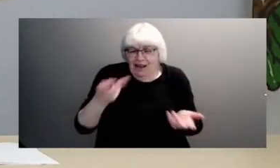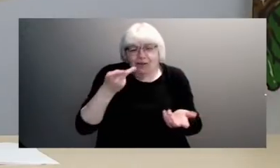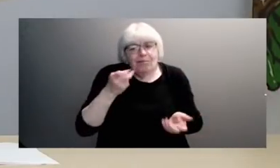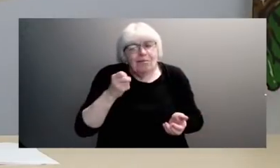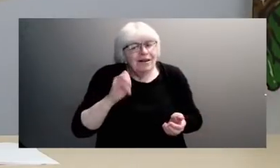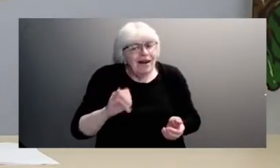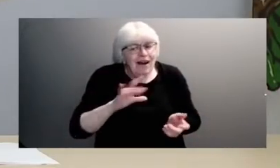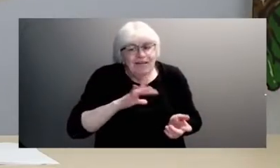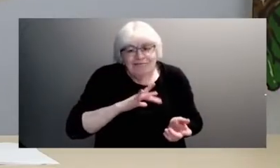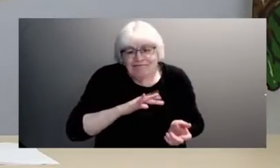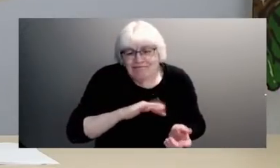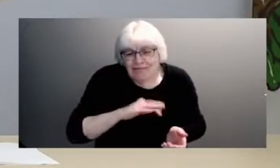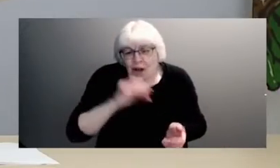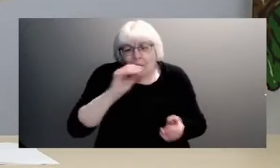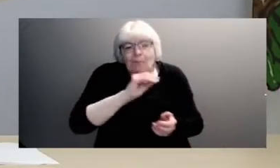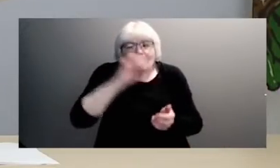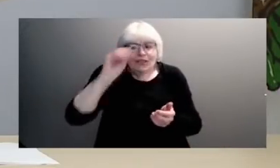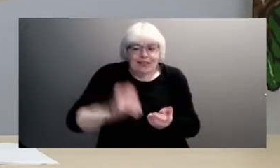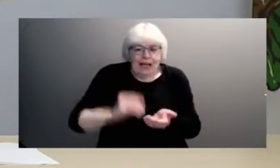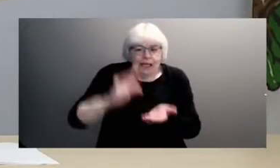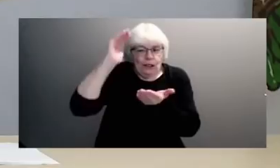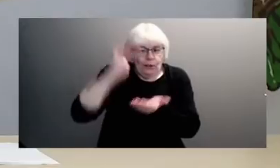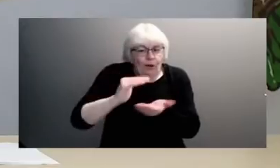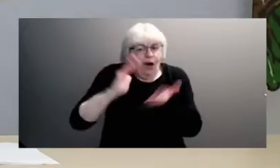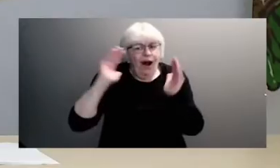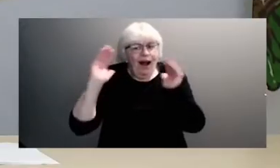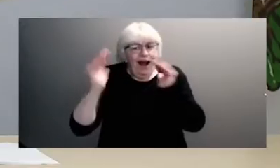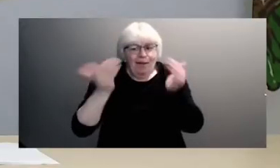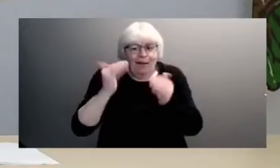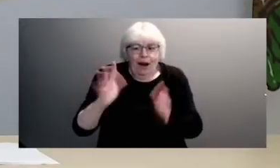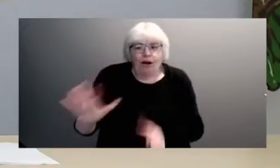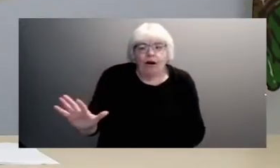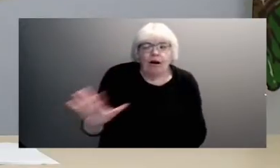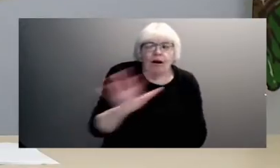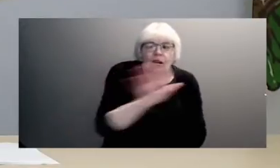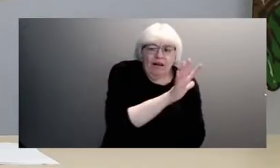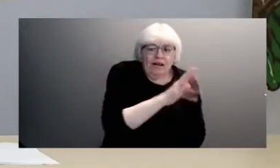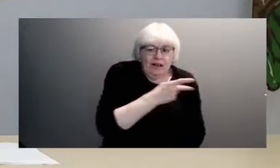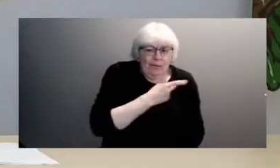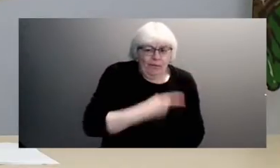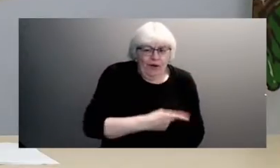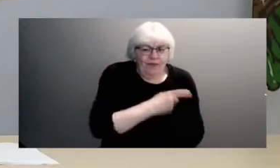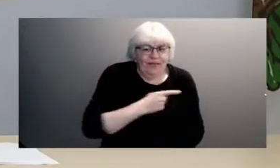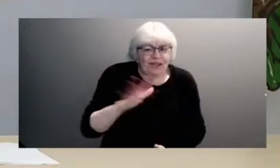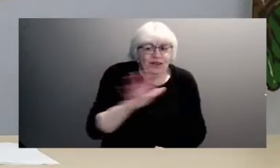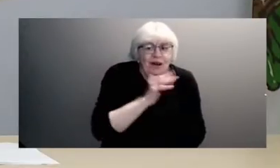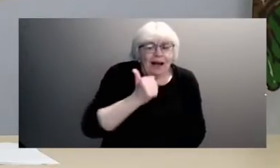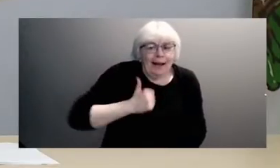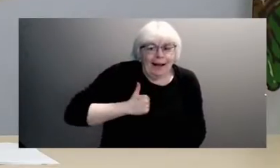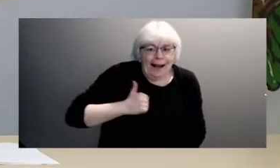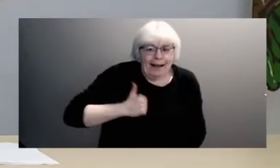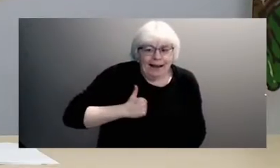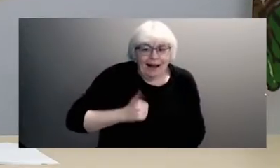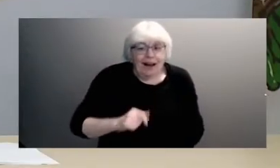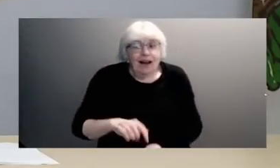in Canada, in large part due to the resilience and cooperation of the residents of PEI.